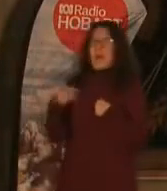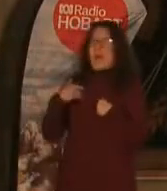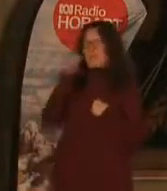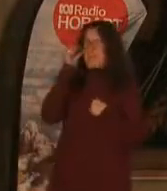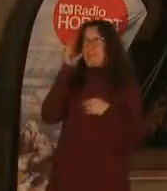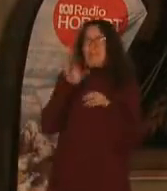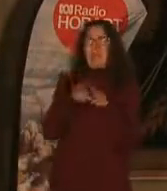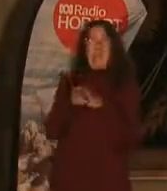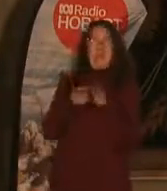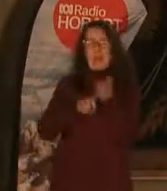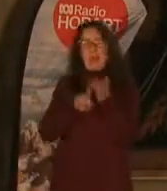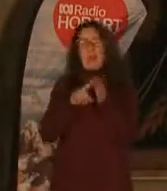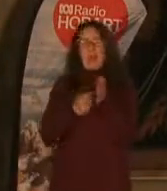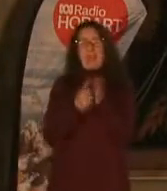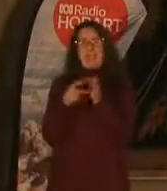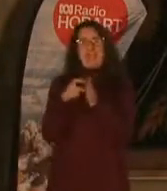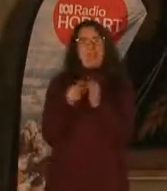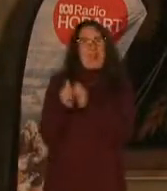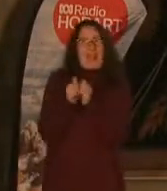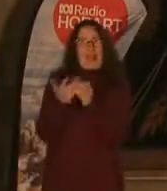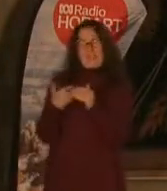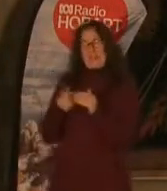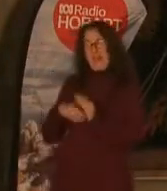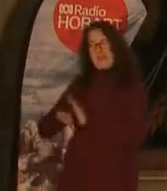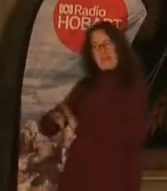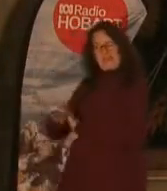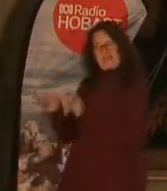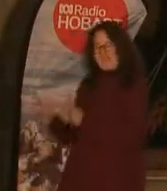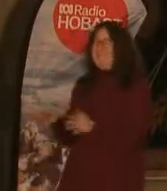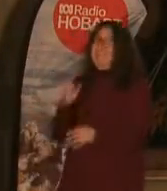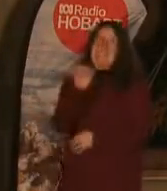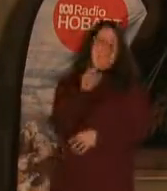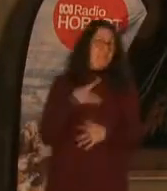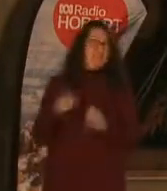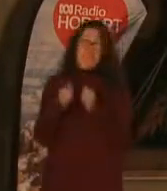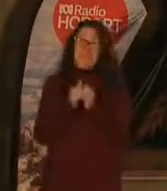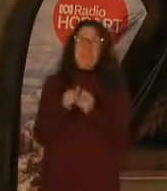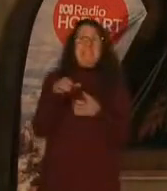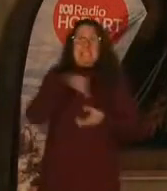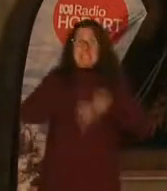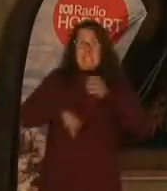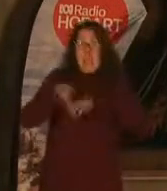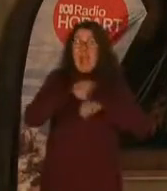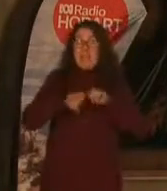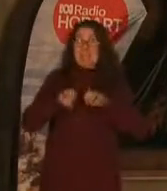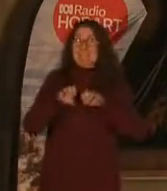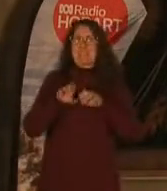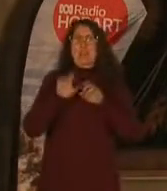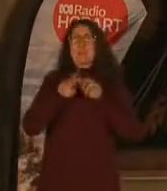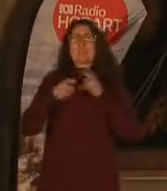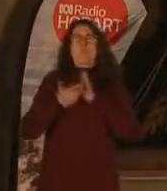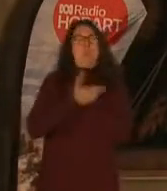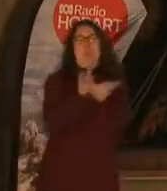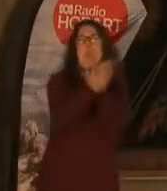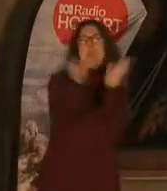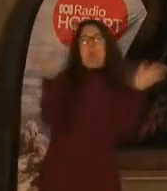We are all scientists, and science is for everyone, and it doesn't have to be framed in that